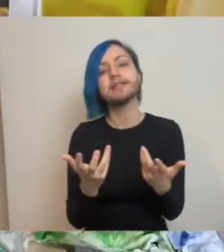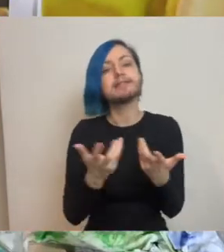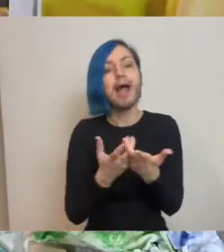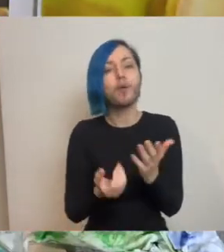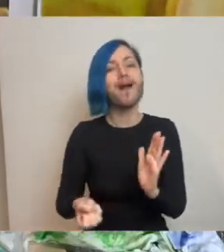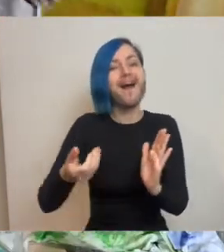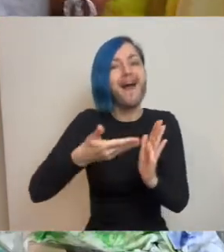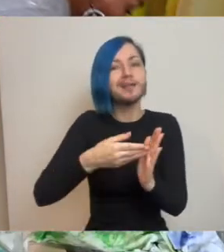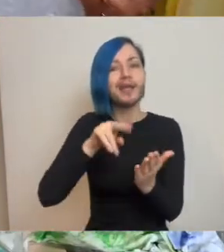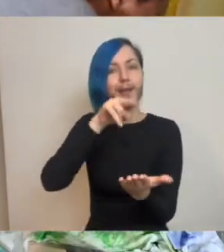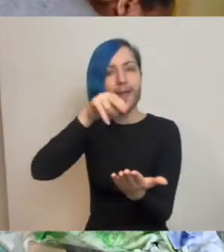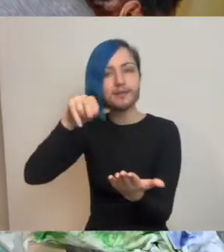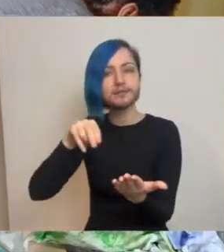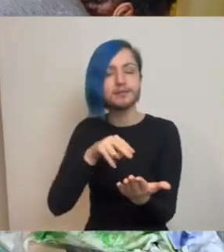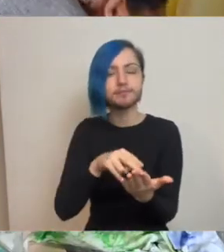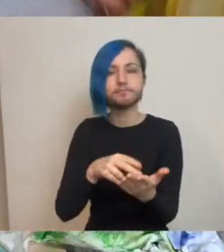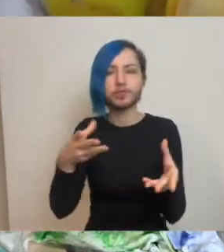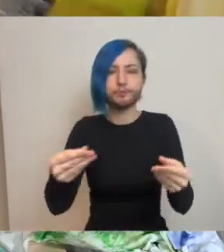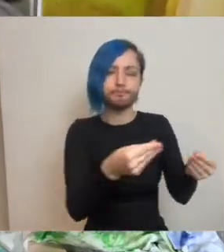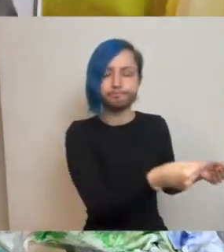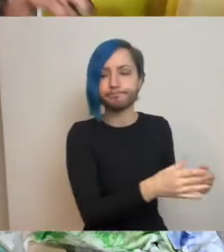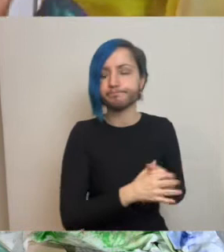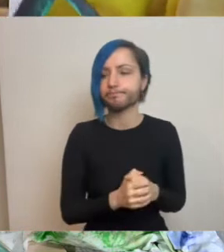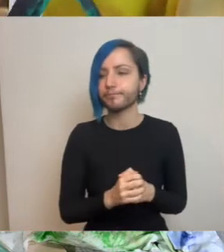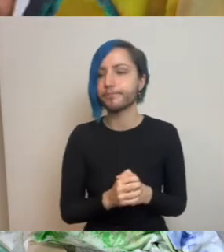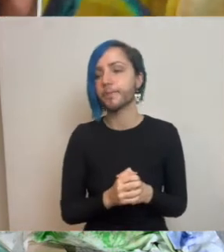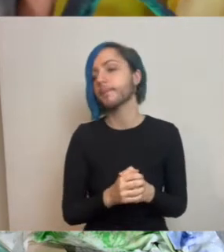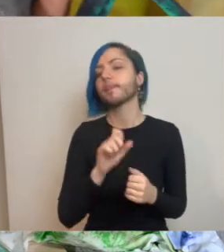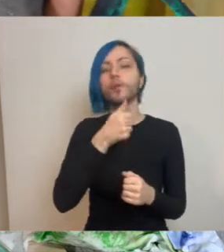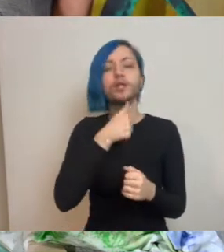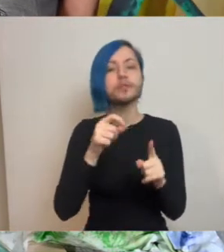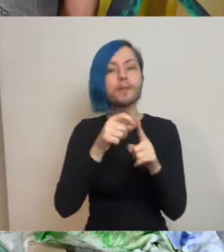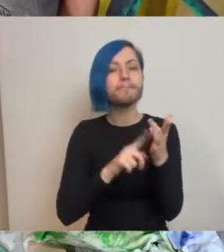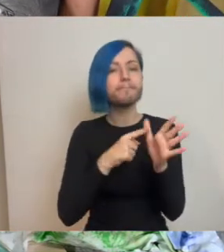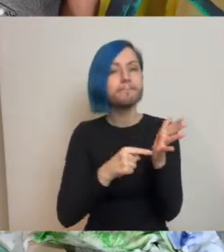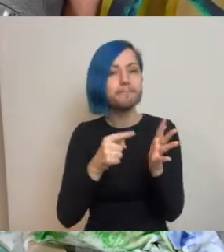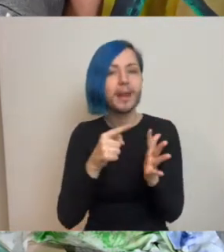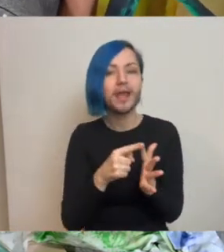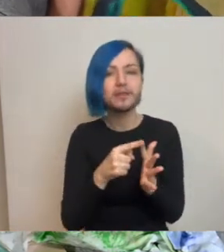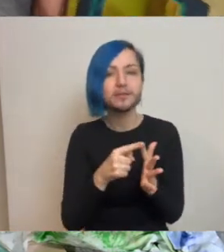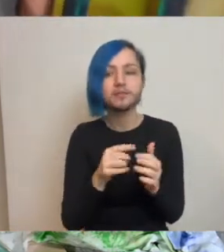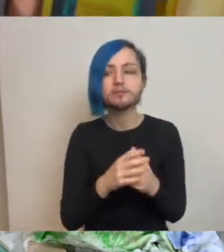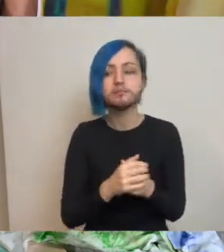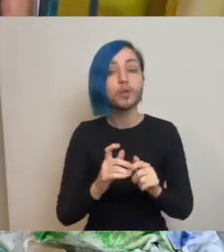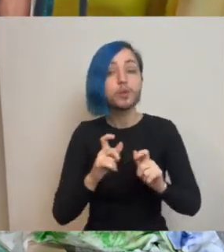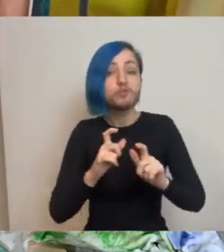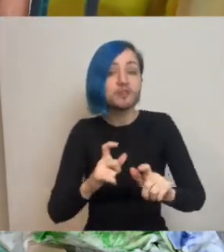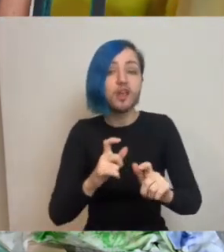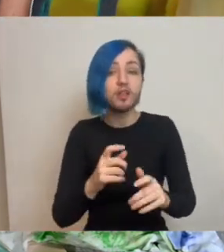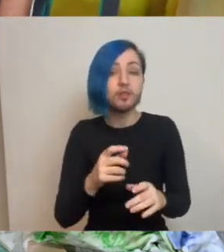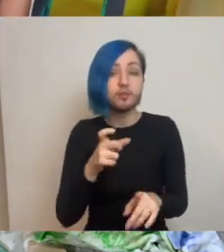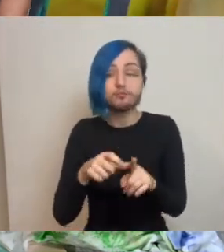going to put this aside for a moment and use a plate. This can still be done if you're, you know, if you've got time, you can clean off